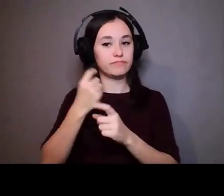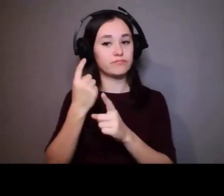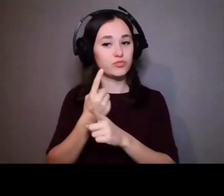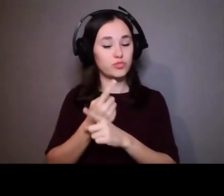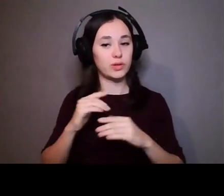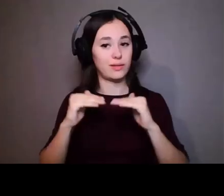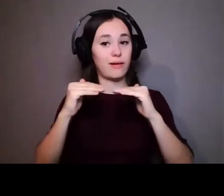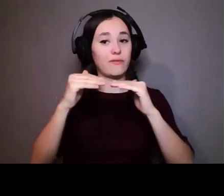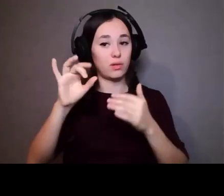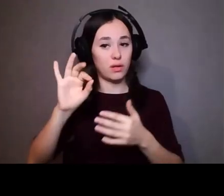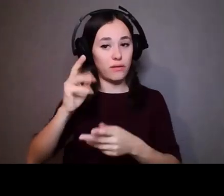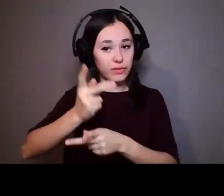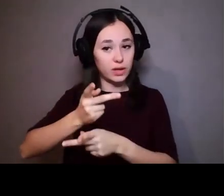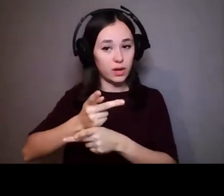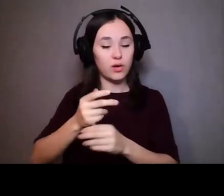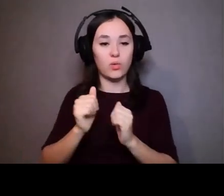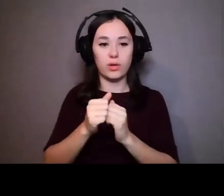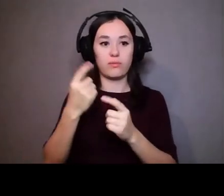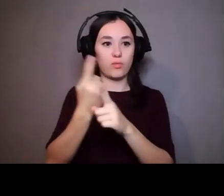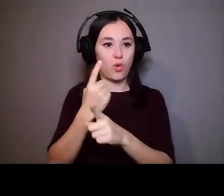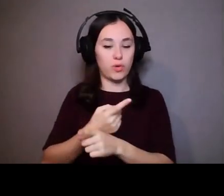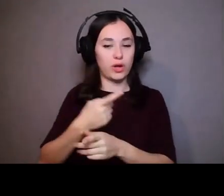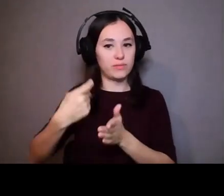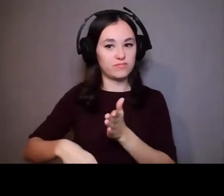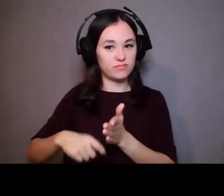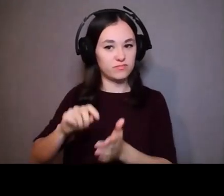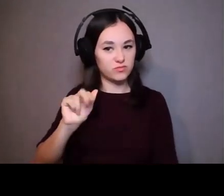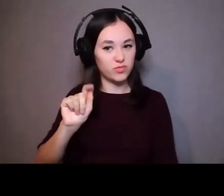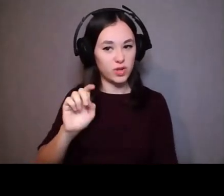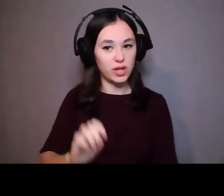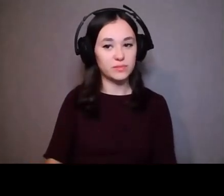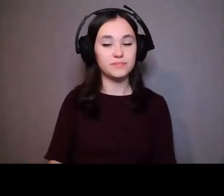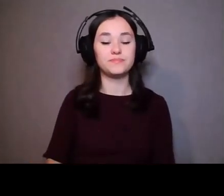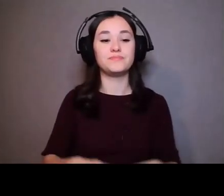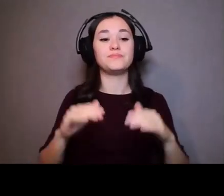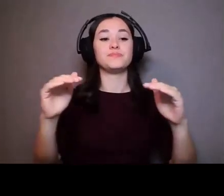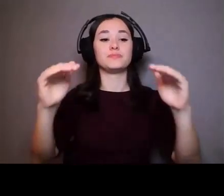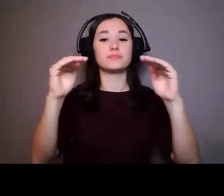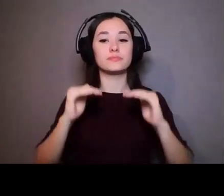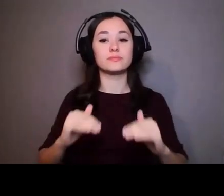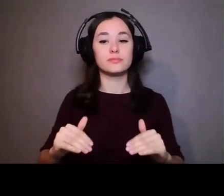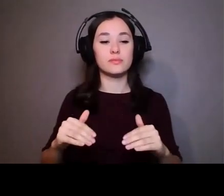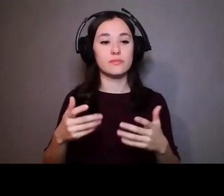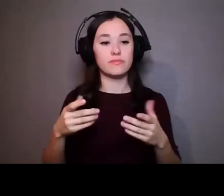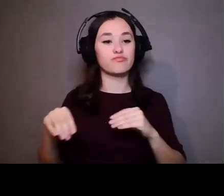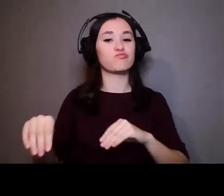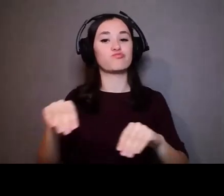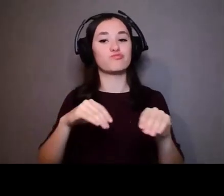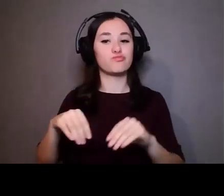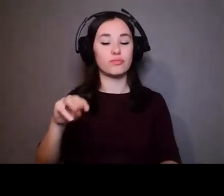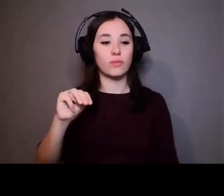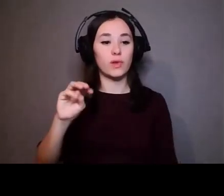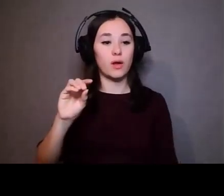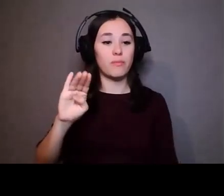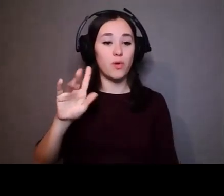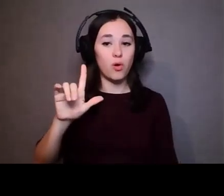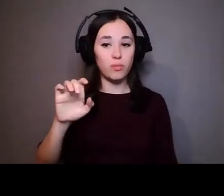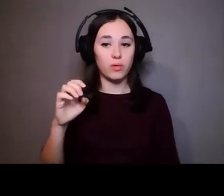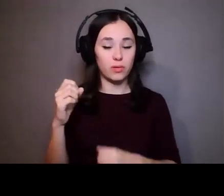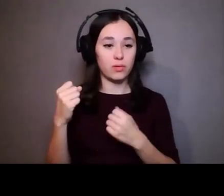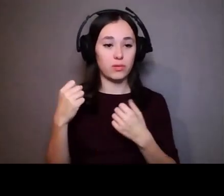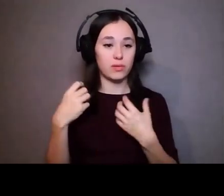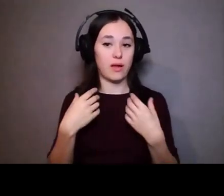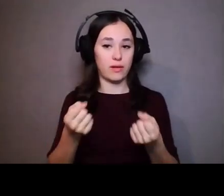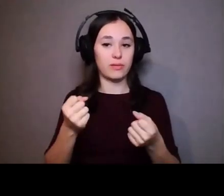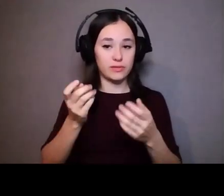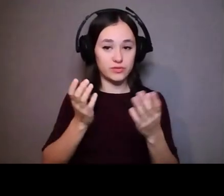appropriate reimbursement rate. The third area is around mobile health services. The idea